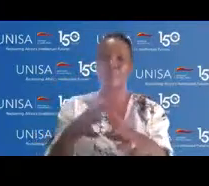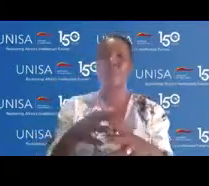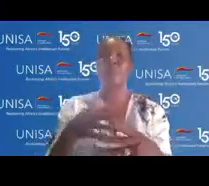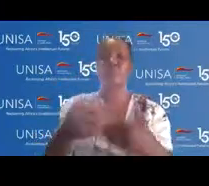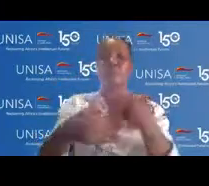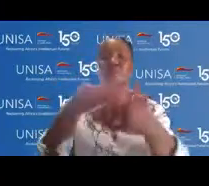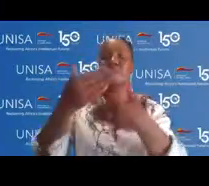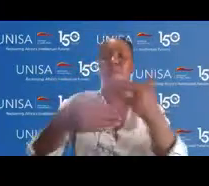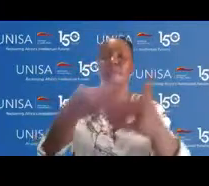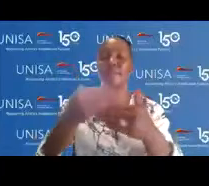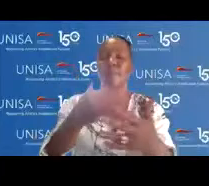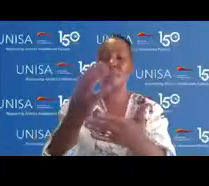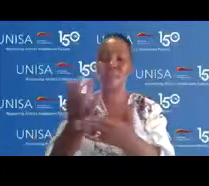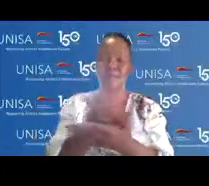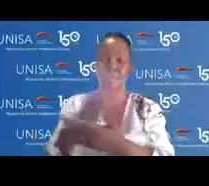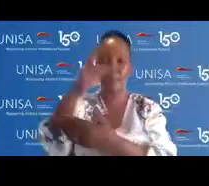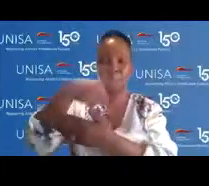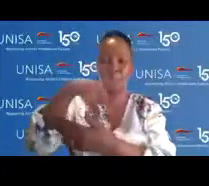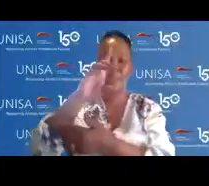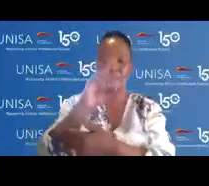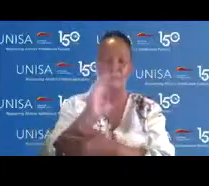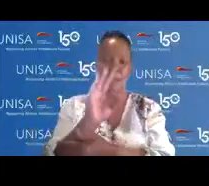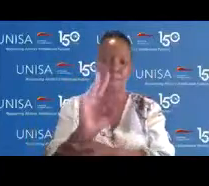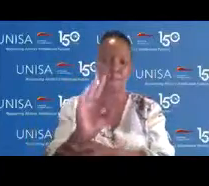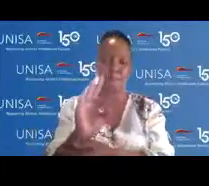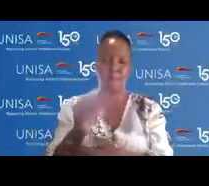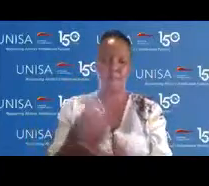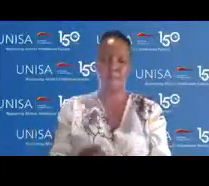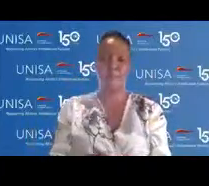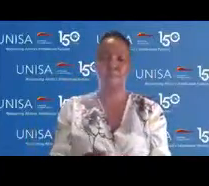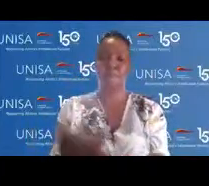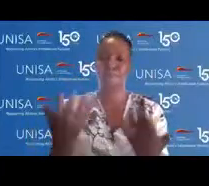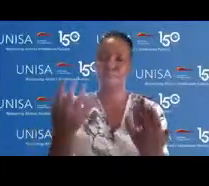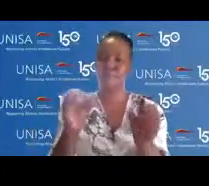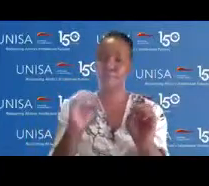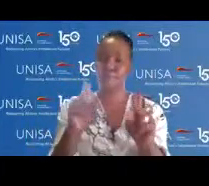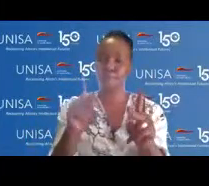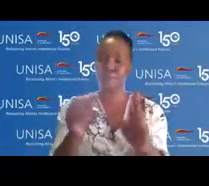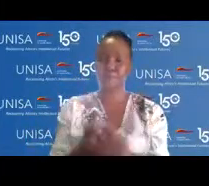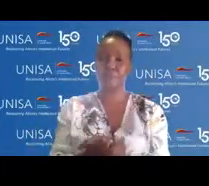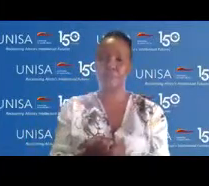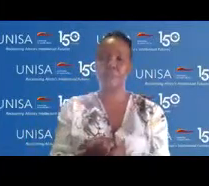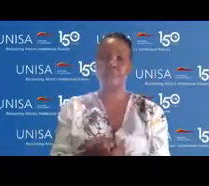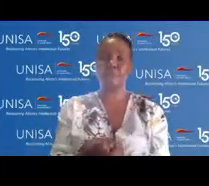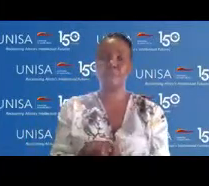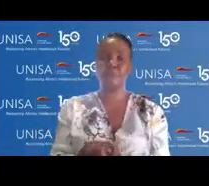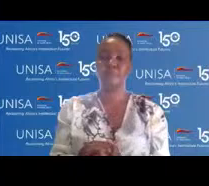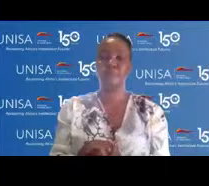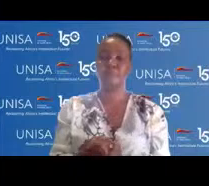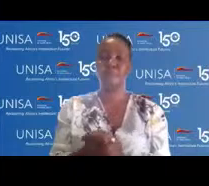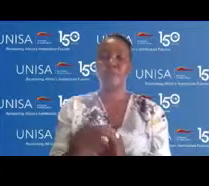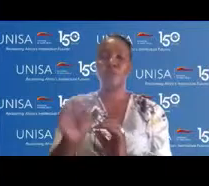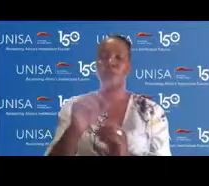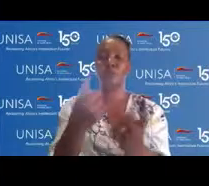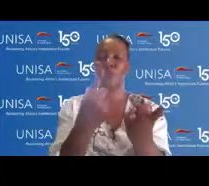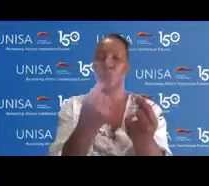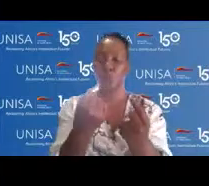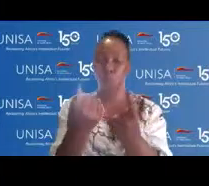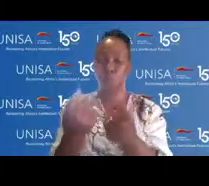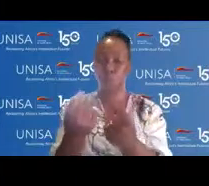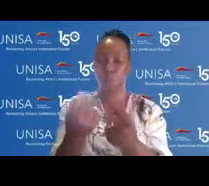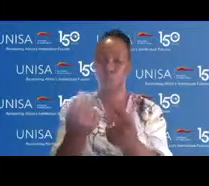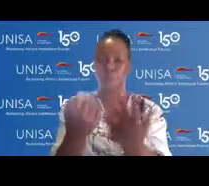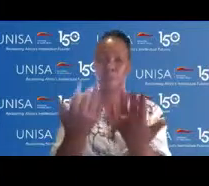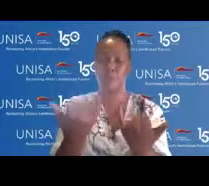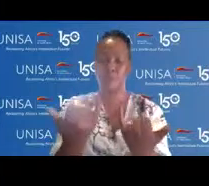save it as a PDF. Okay, so what I'll do here is that I will go back